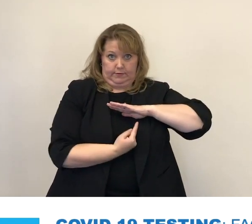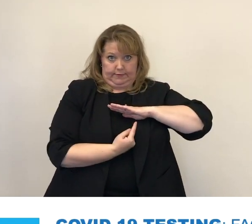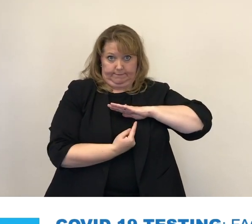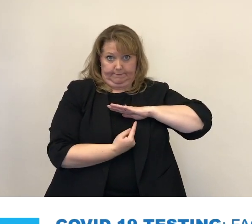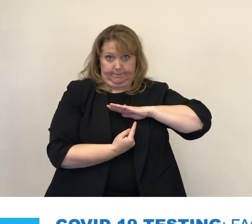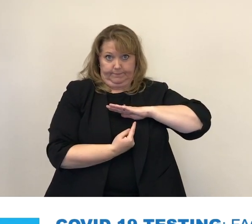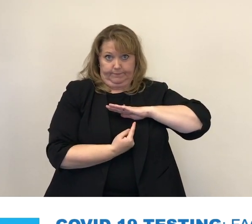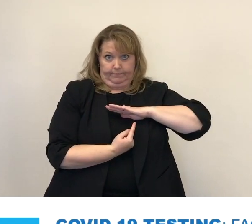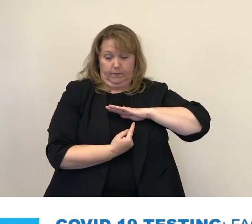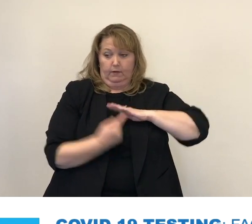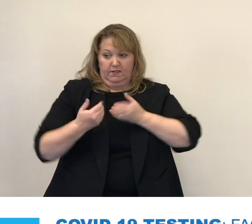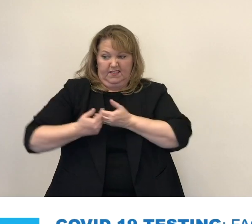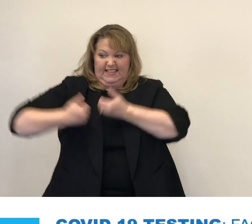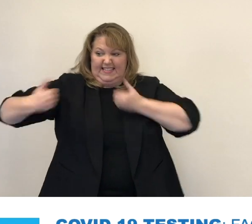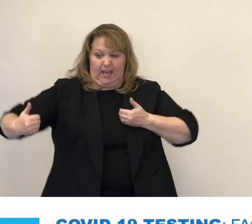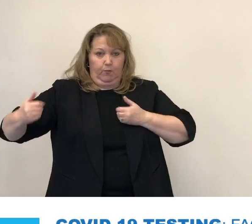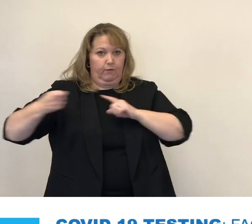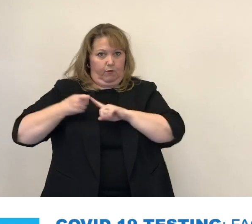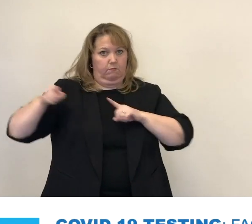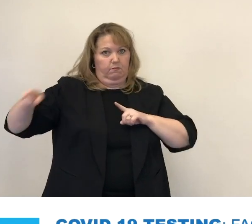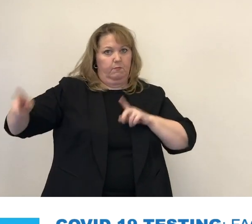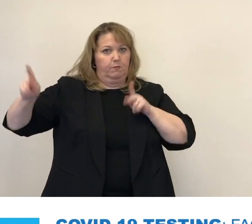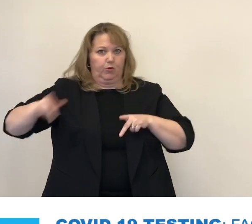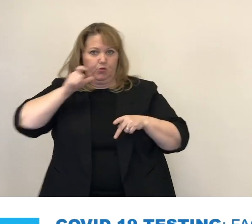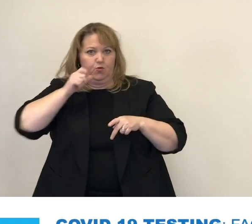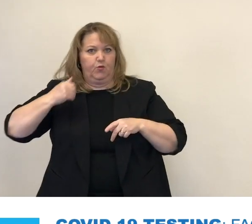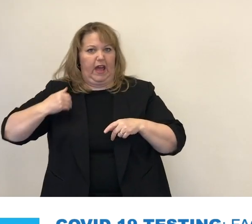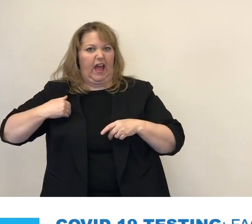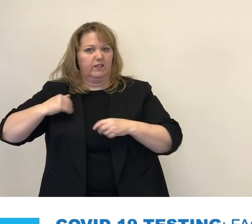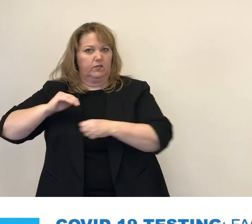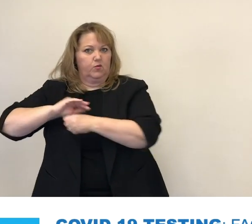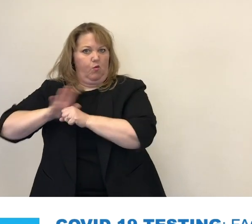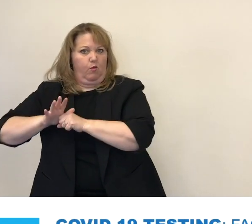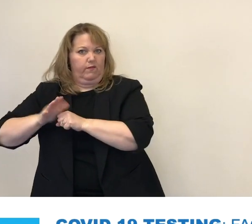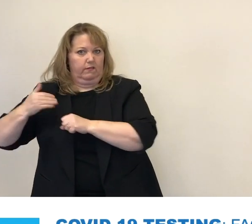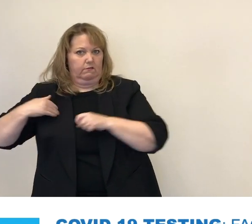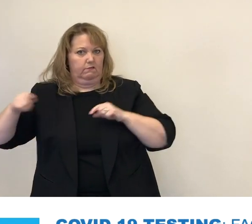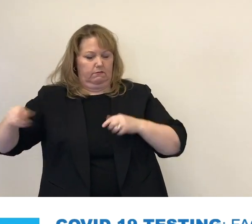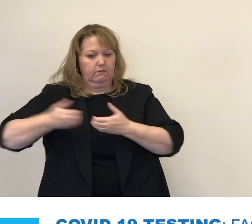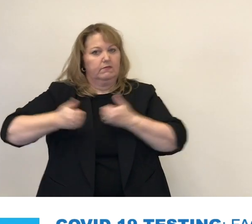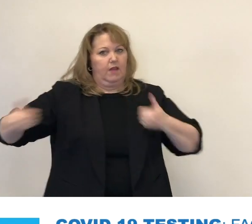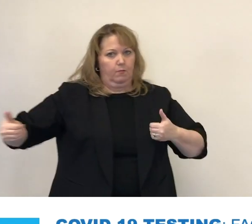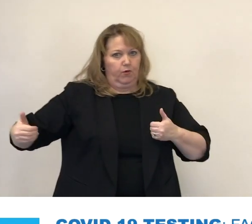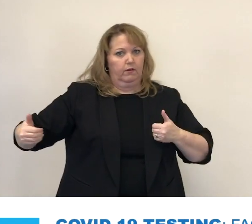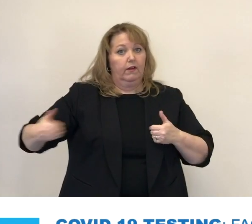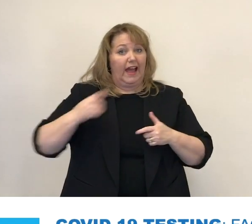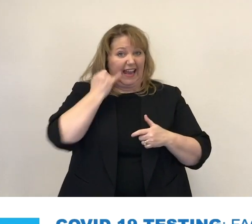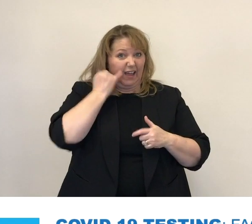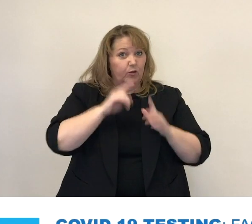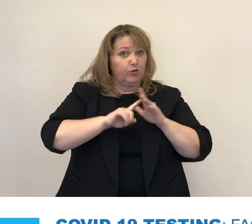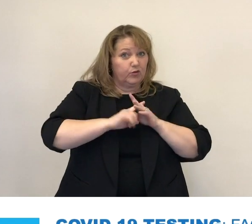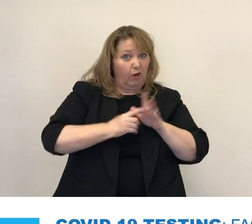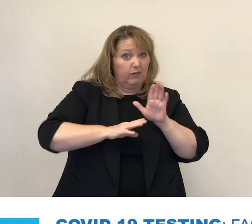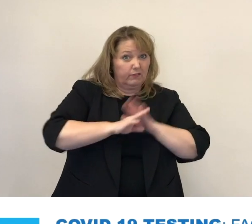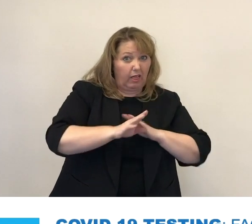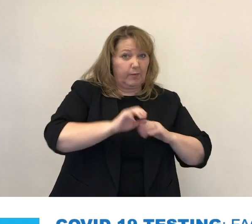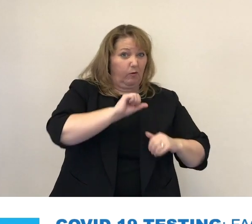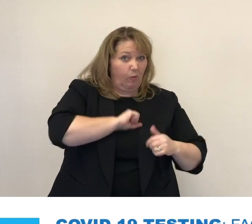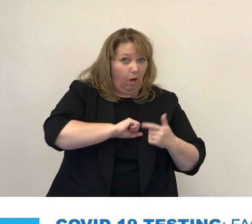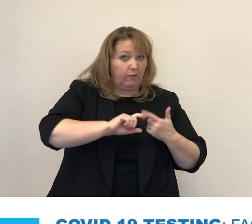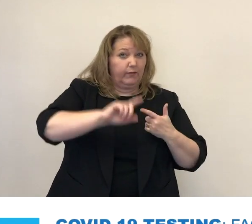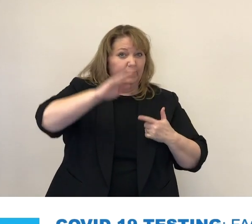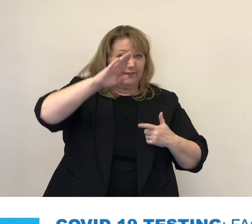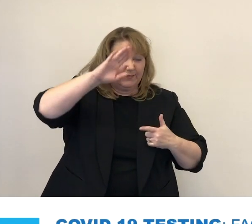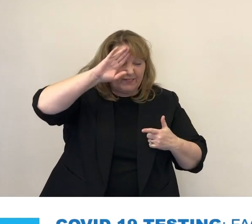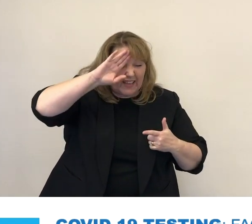arise, contact your healthcare provider to get a laboratory test. Thank you. And the last question, if I